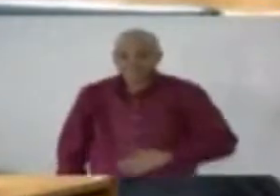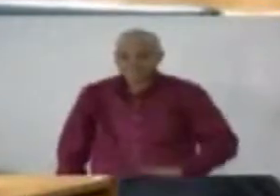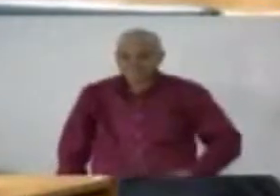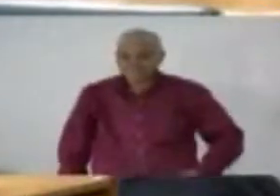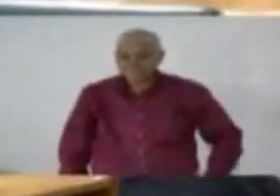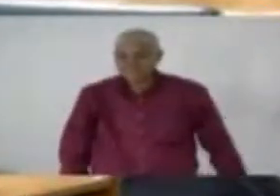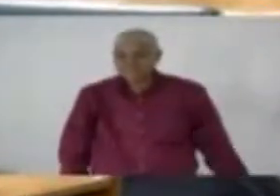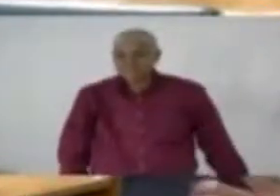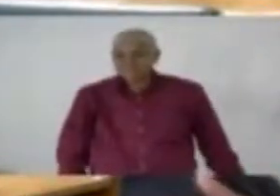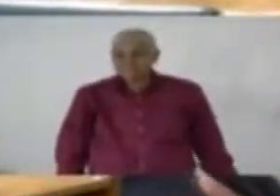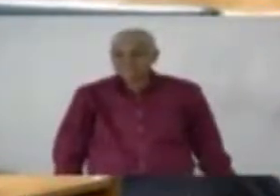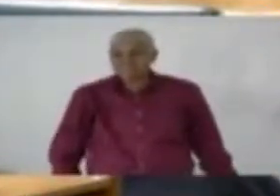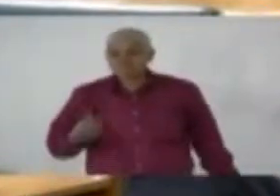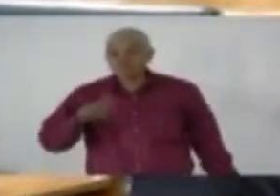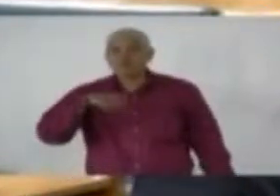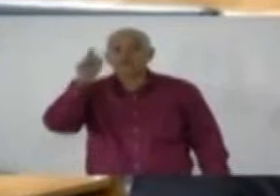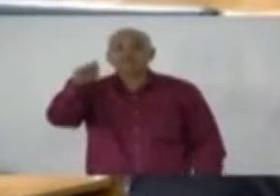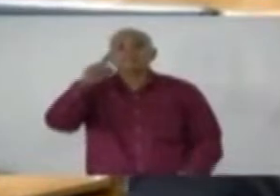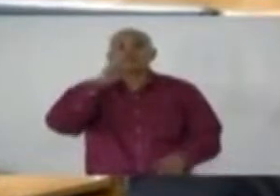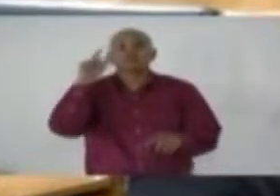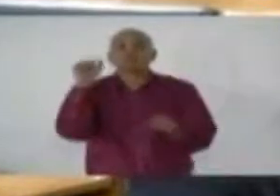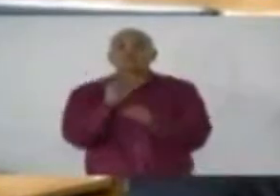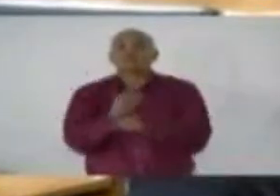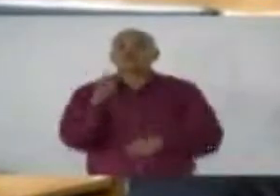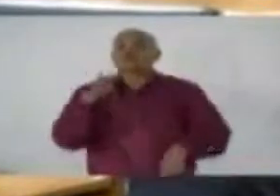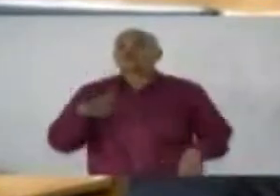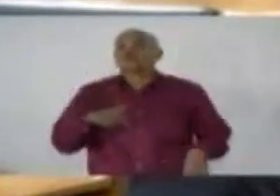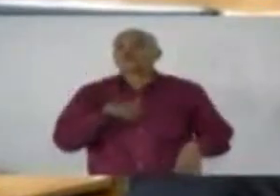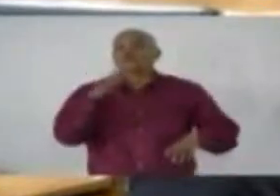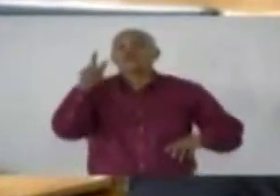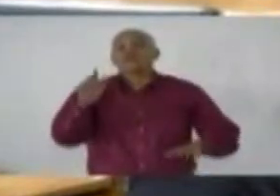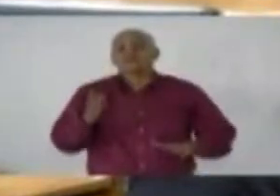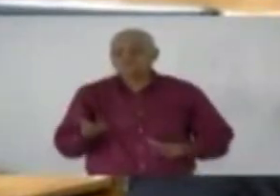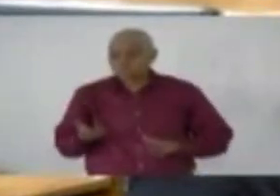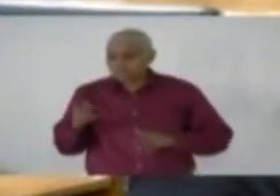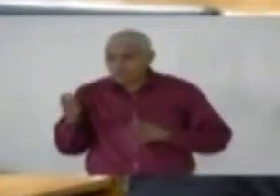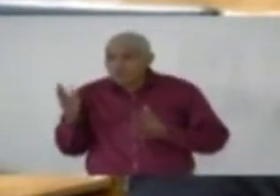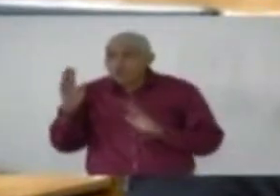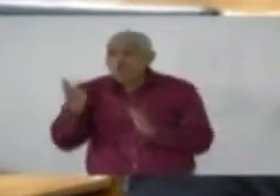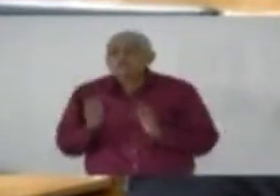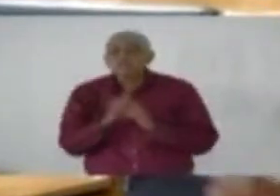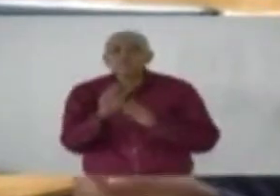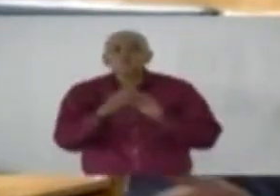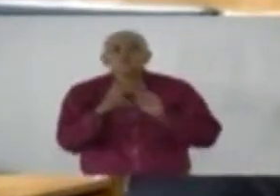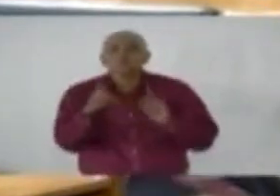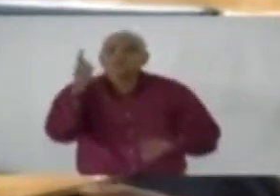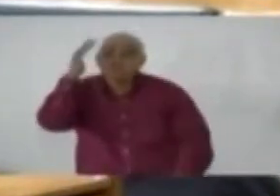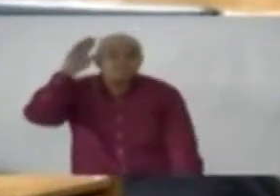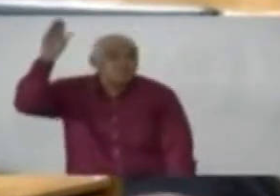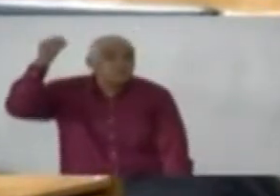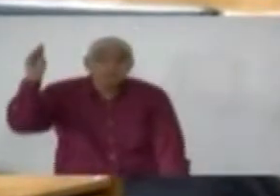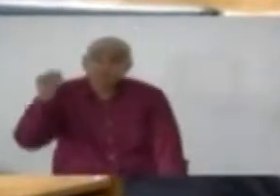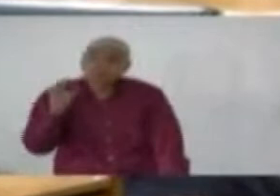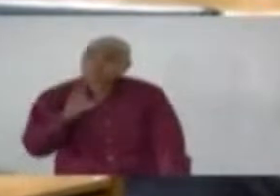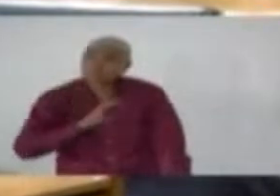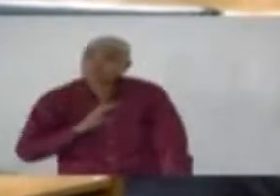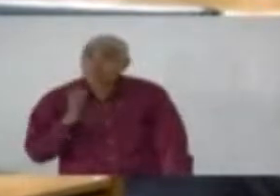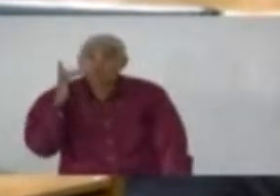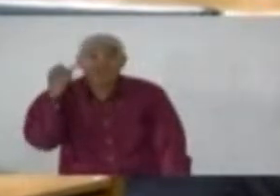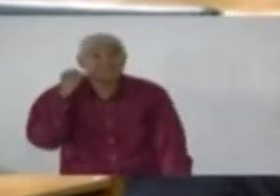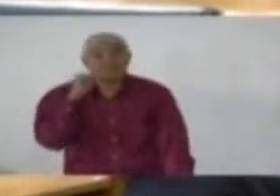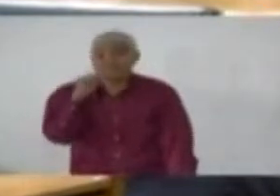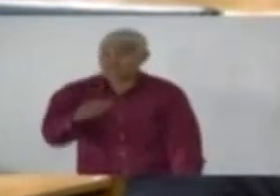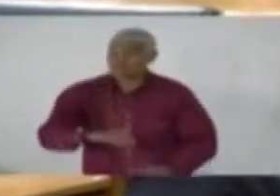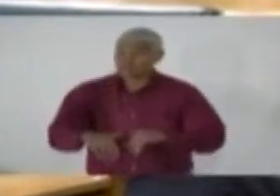Okay? So we must make sure that we raise that conversation, because all of us are going to remain in a poor